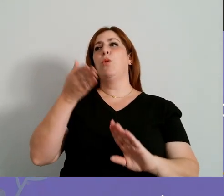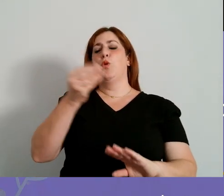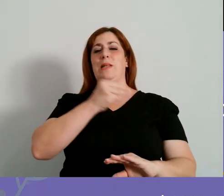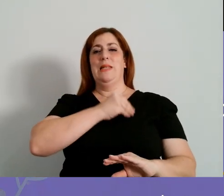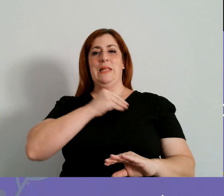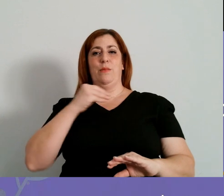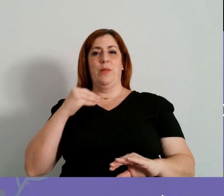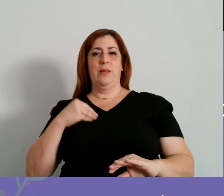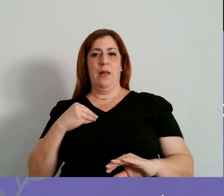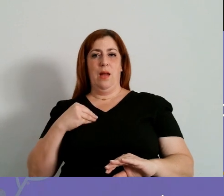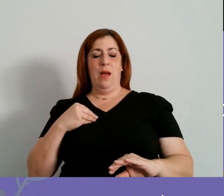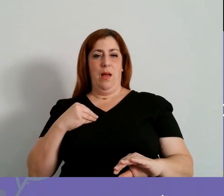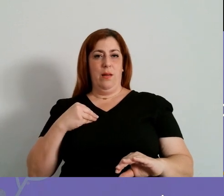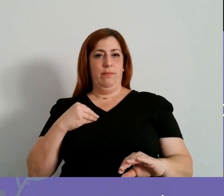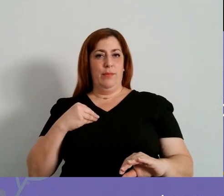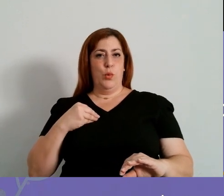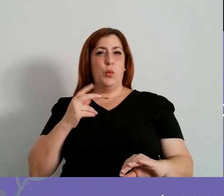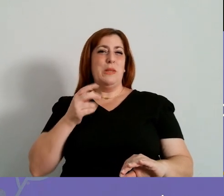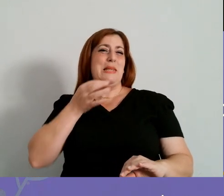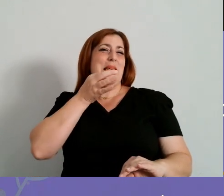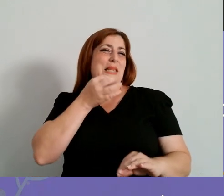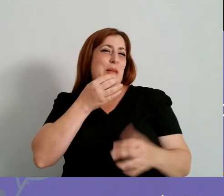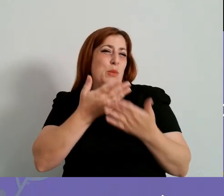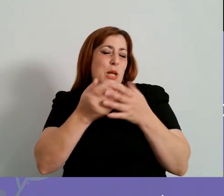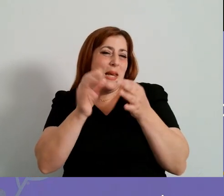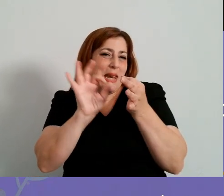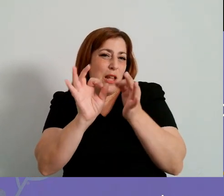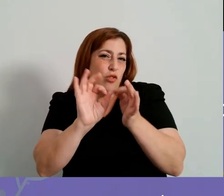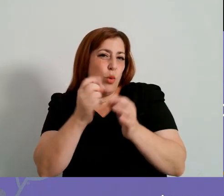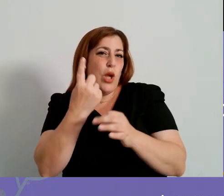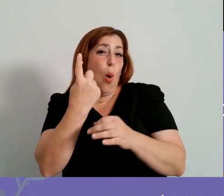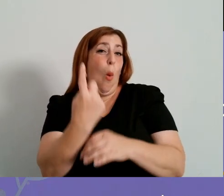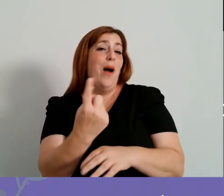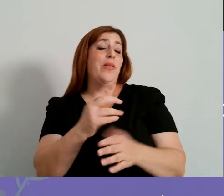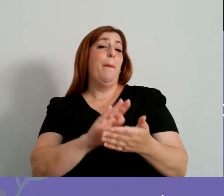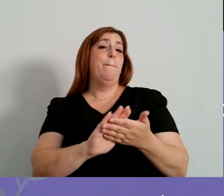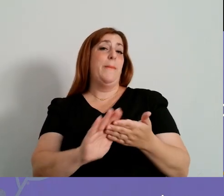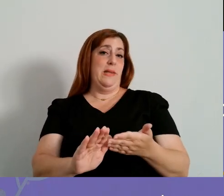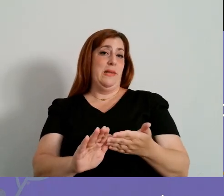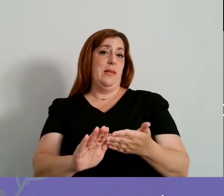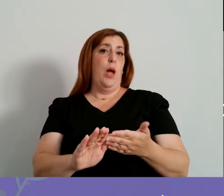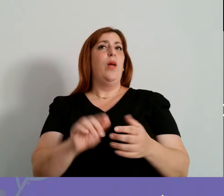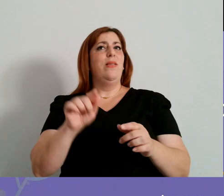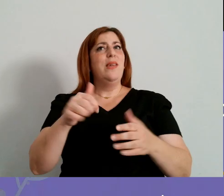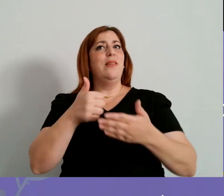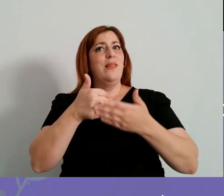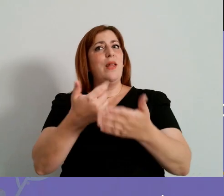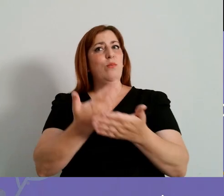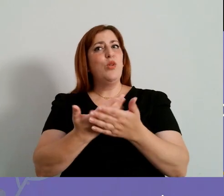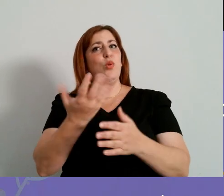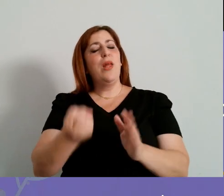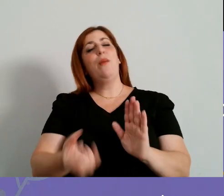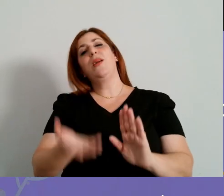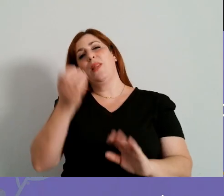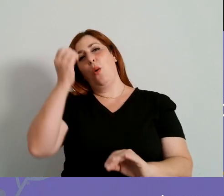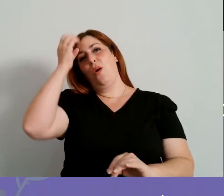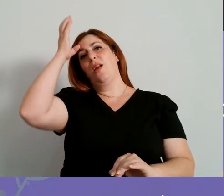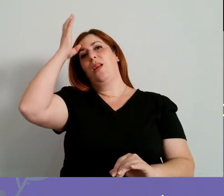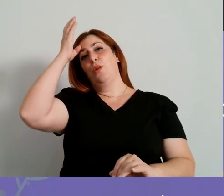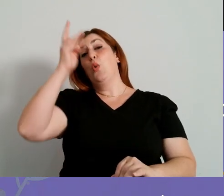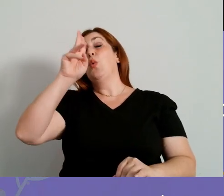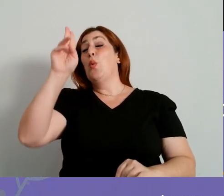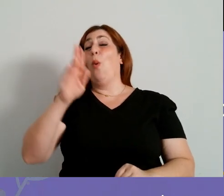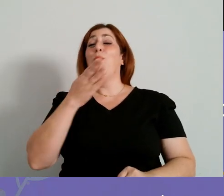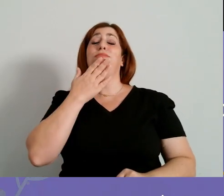hospital, you're still doing a lot of work for the rest of the community, even if you might not necessarily think it. And also, don't give up. Change